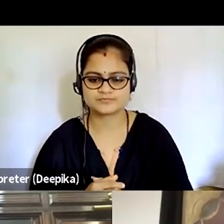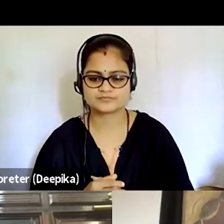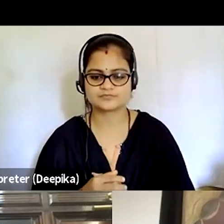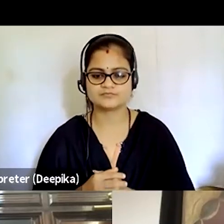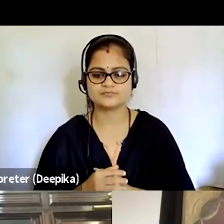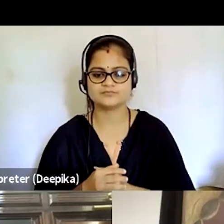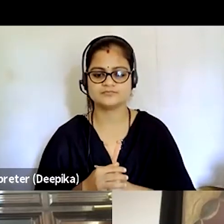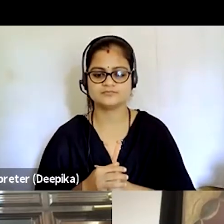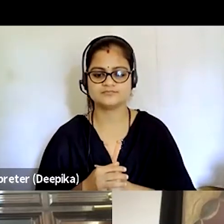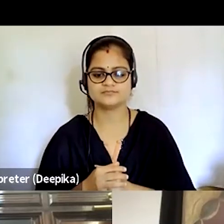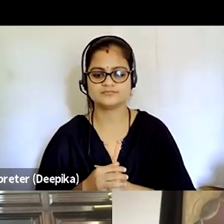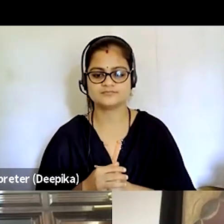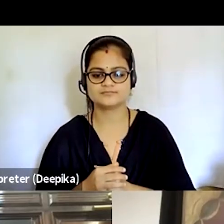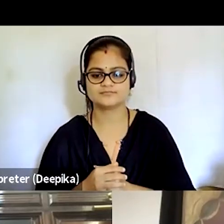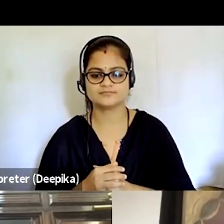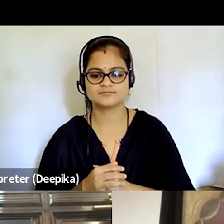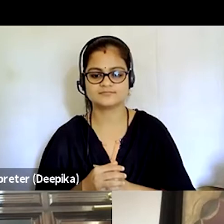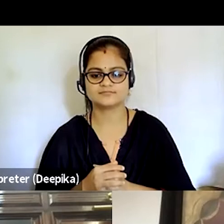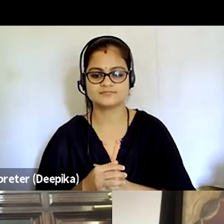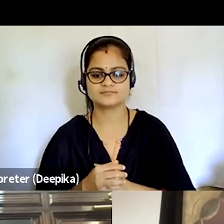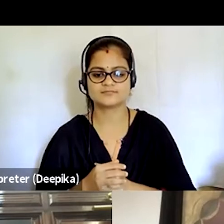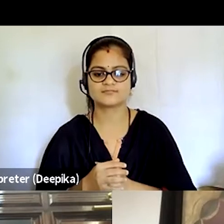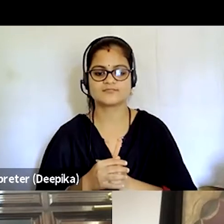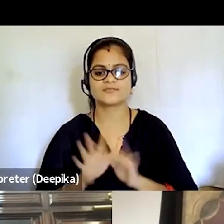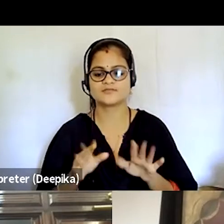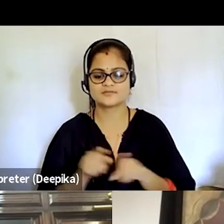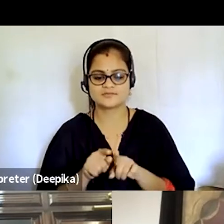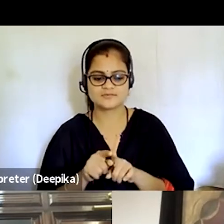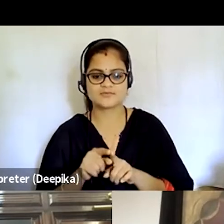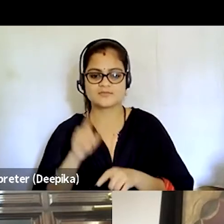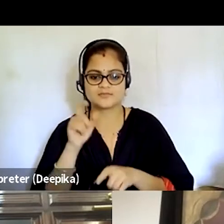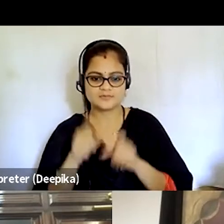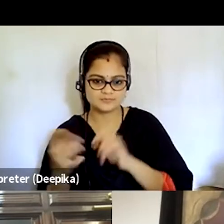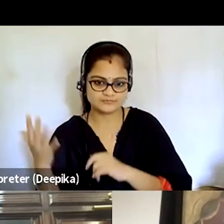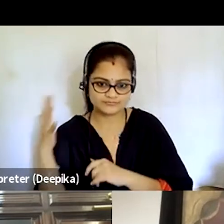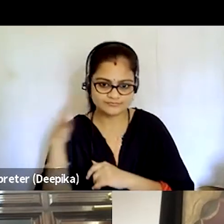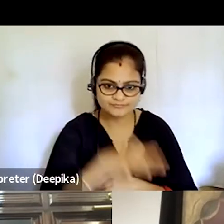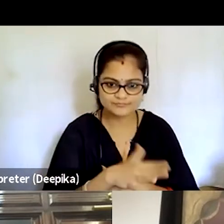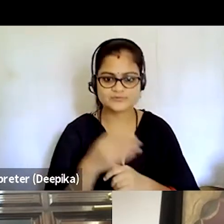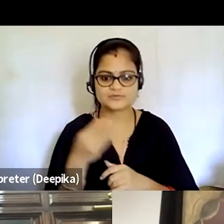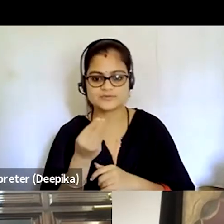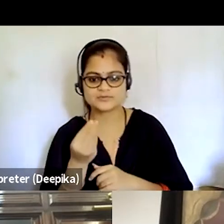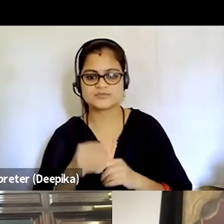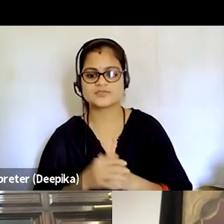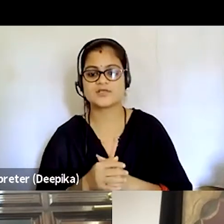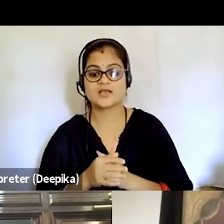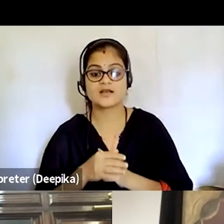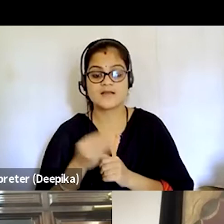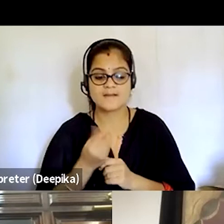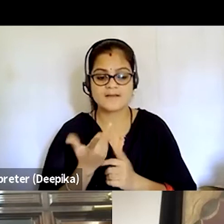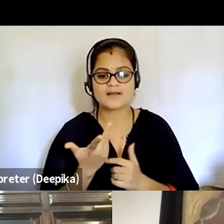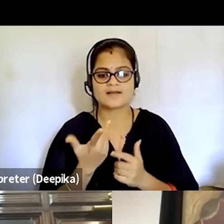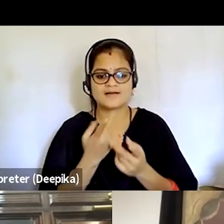from Journey. We had Spyro Gyra play at Opus, just a jam thing. We had, I mean, of course, the usual Pentagrams and